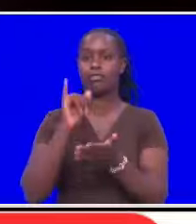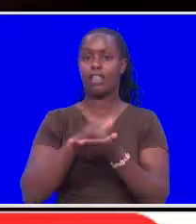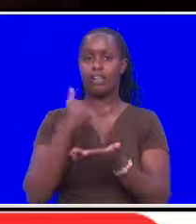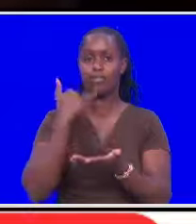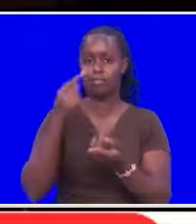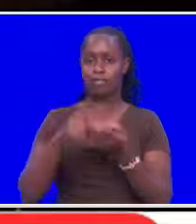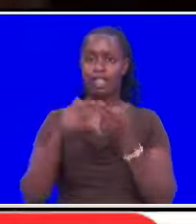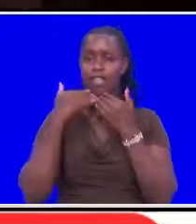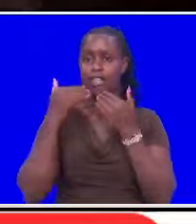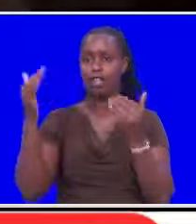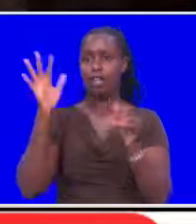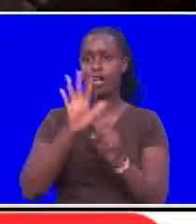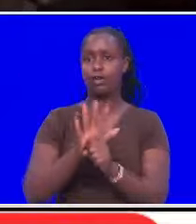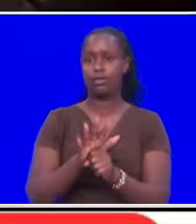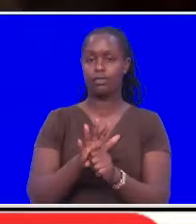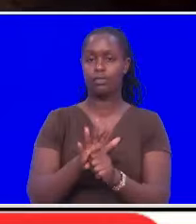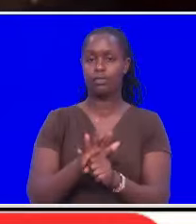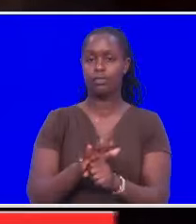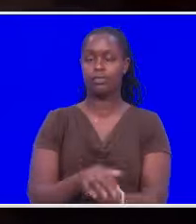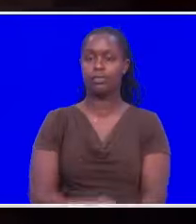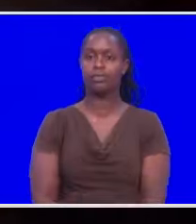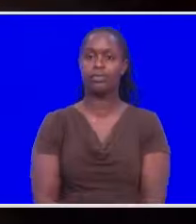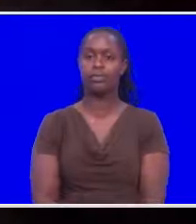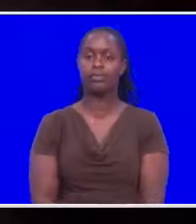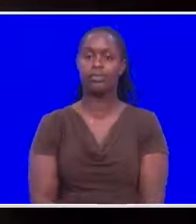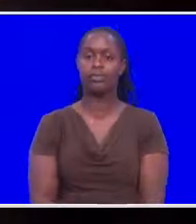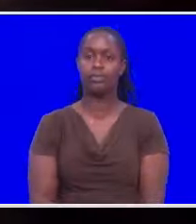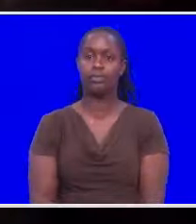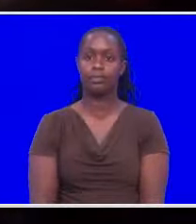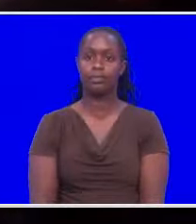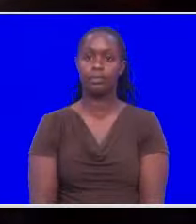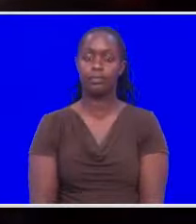back to you in our studios in the capital city.